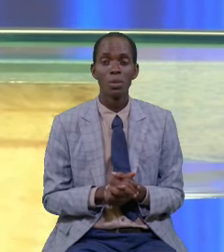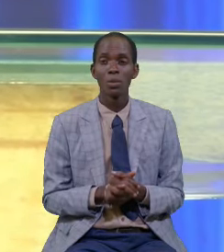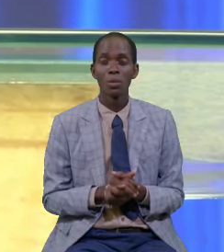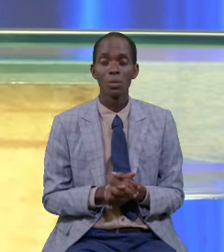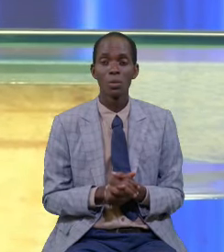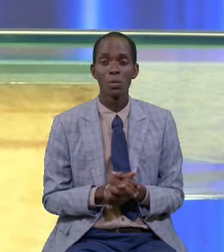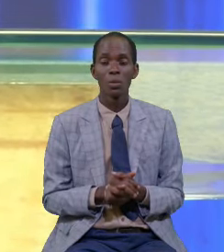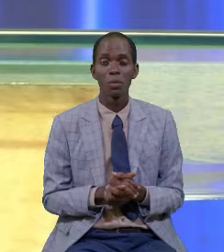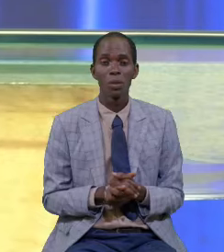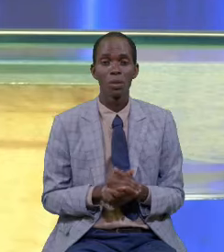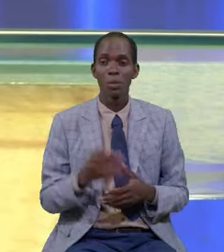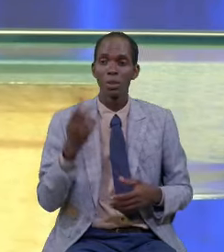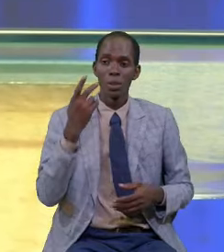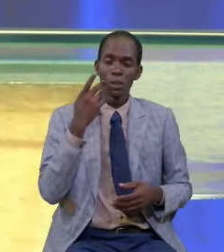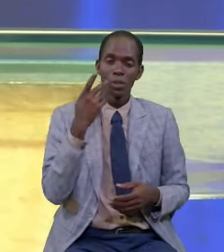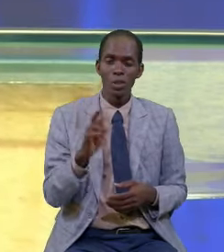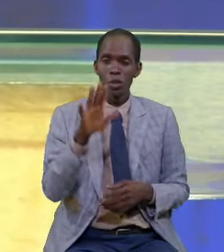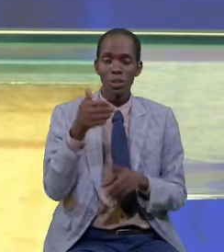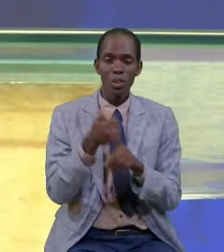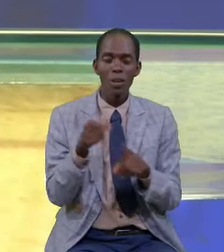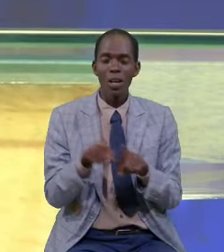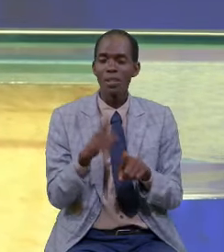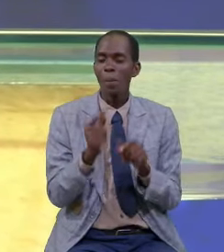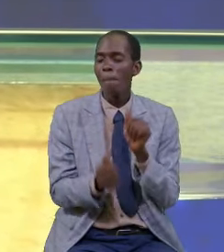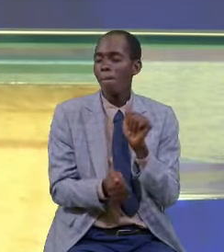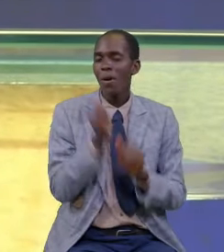See yourself as a favorite of God tonight.